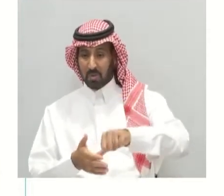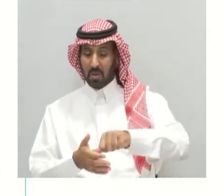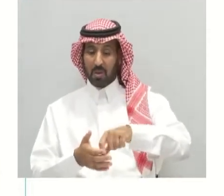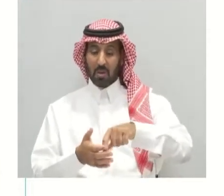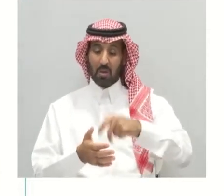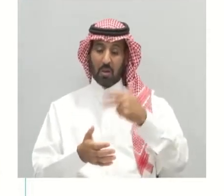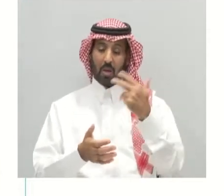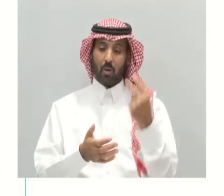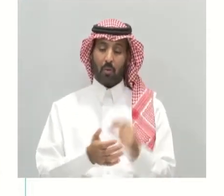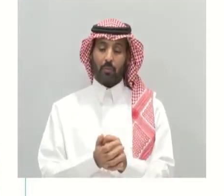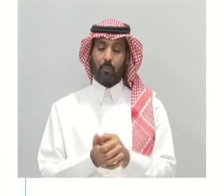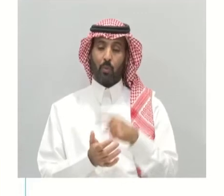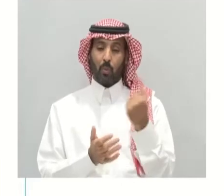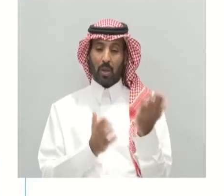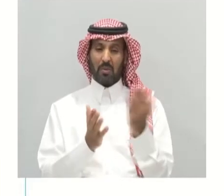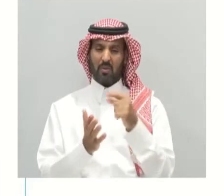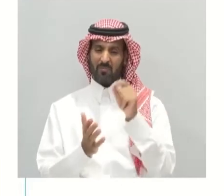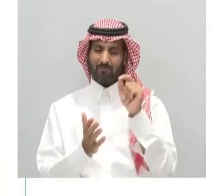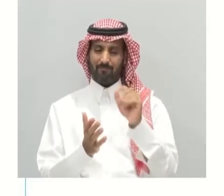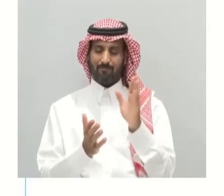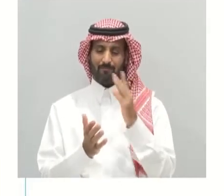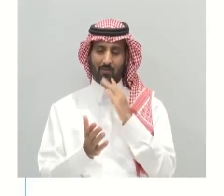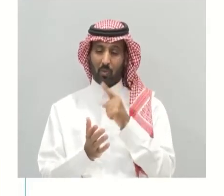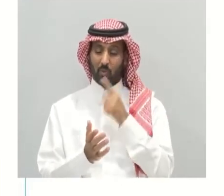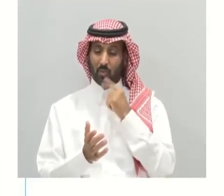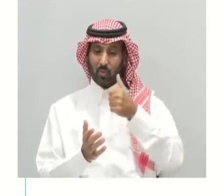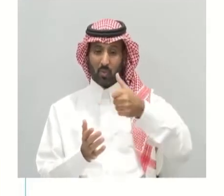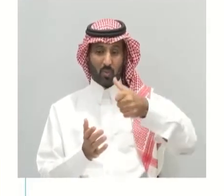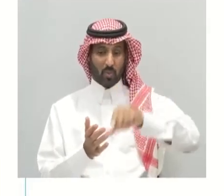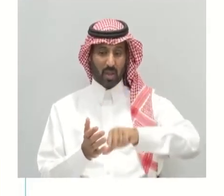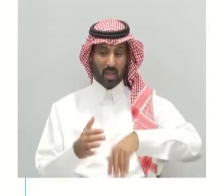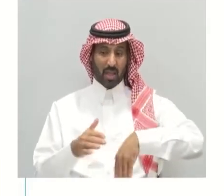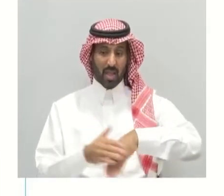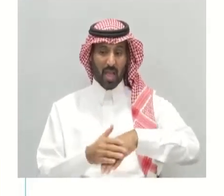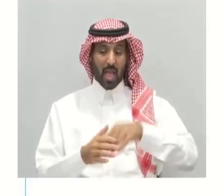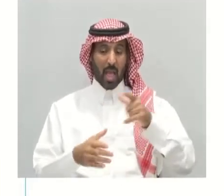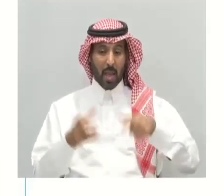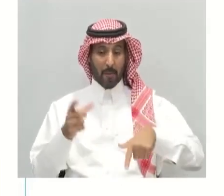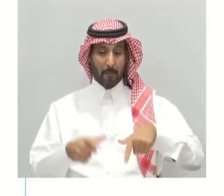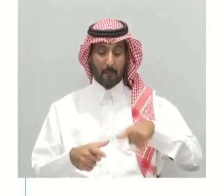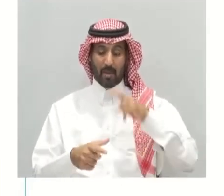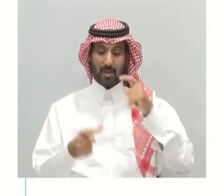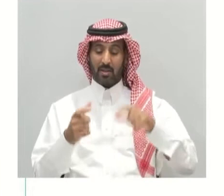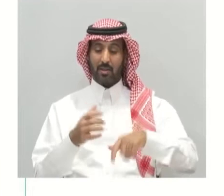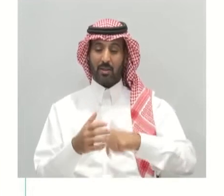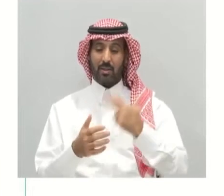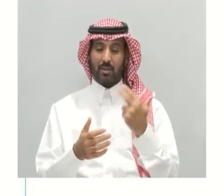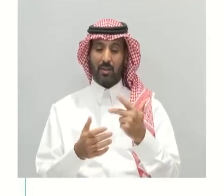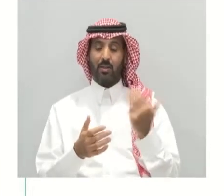8-0. Say with me, we lost a football game